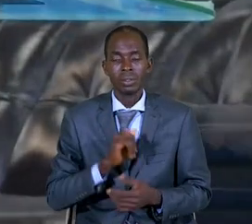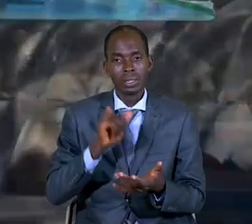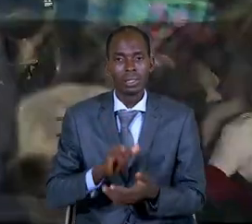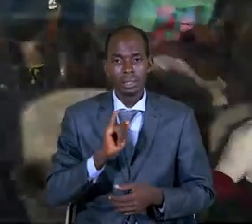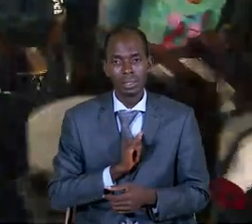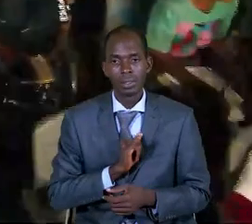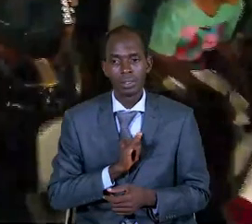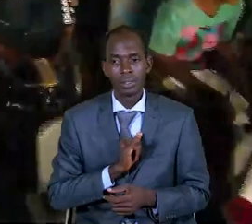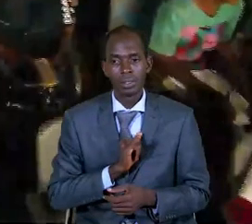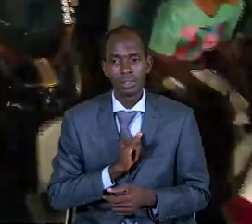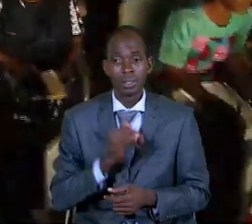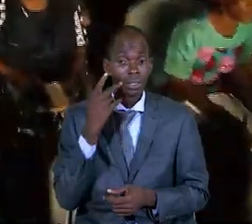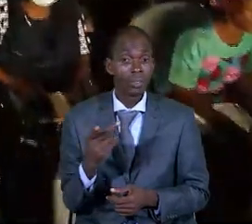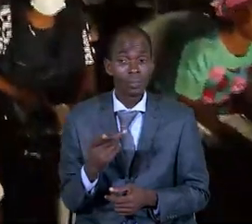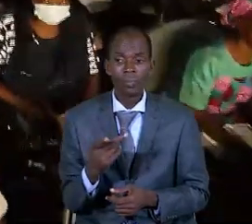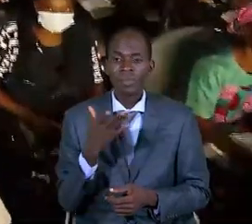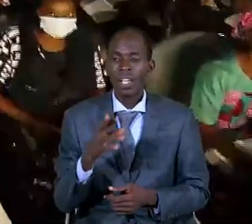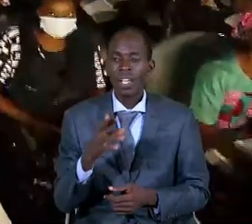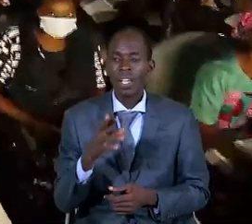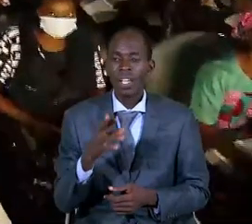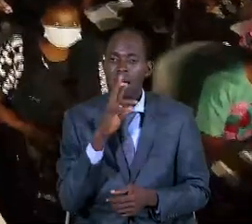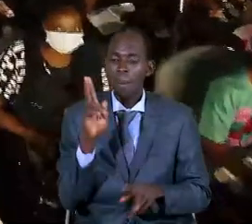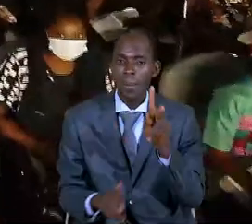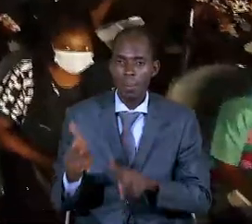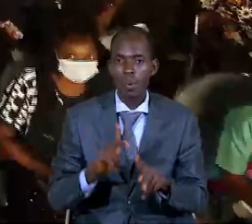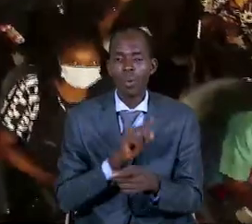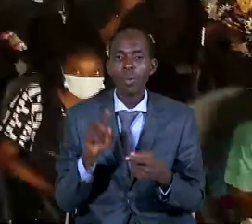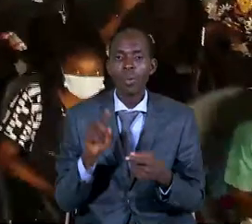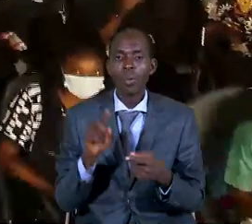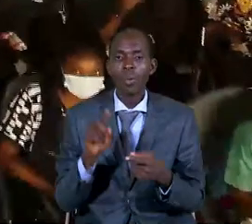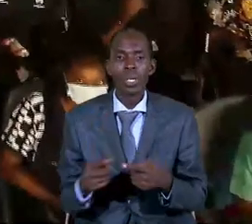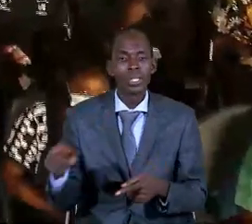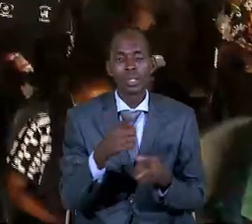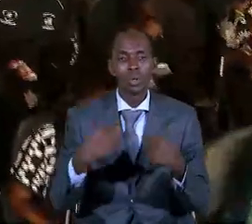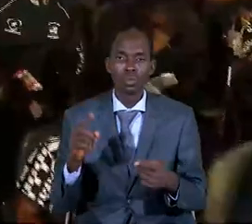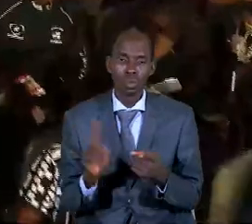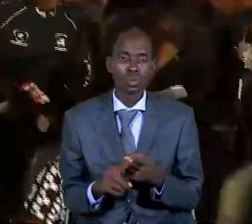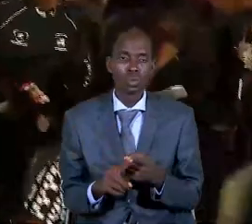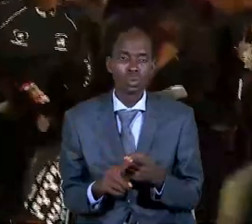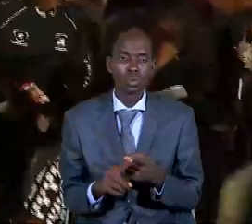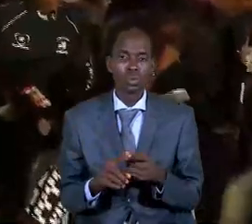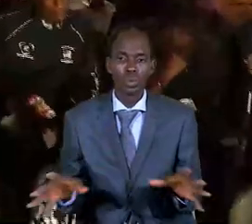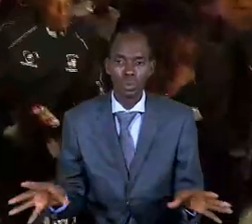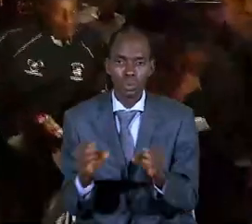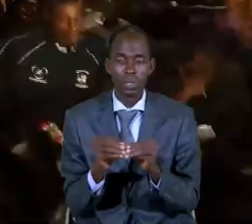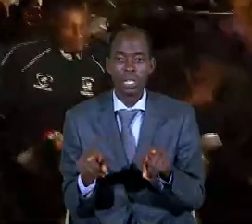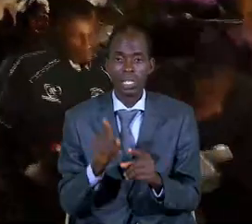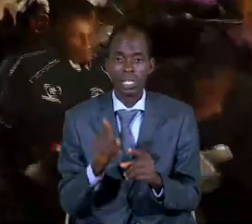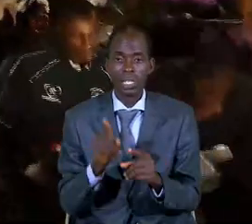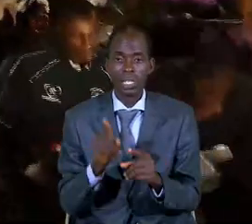that I, you see, there are people, when they come to meetings like this, like that man, there were